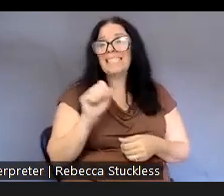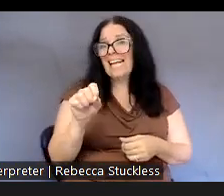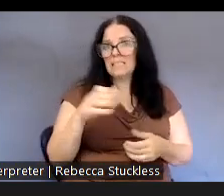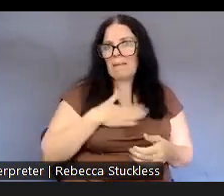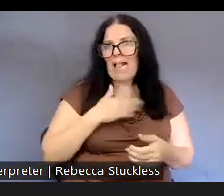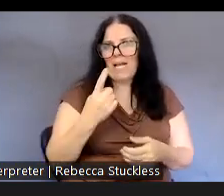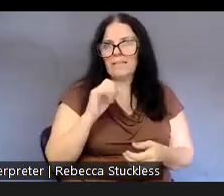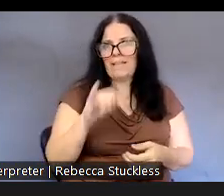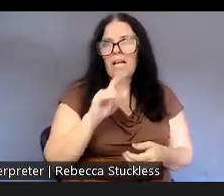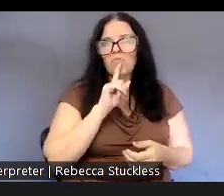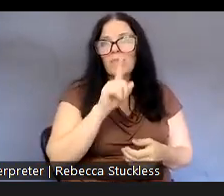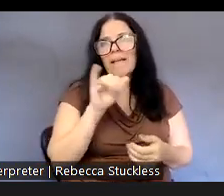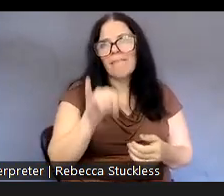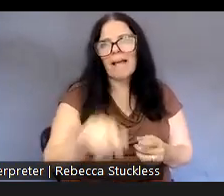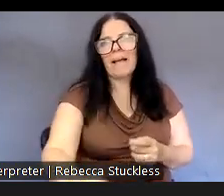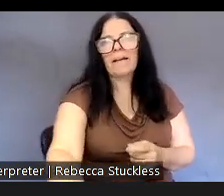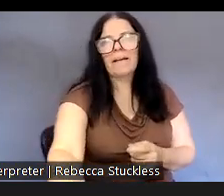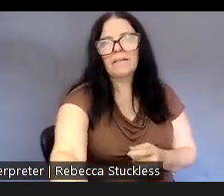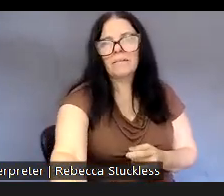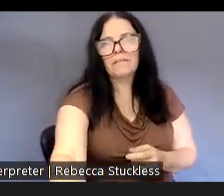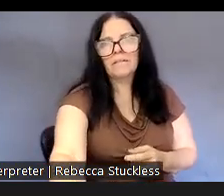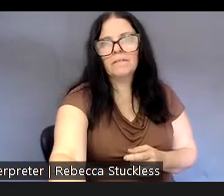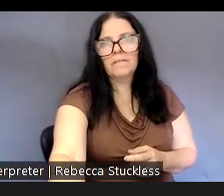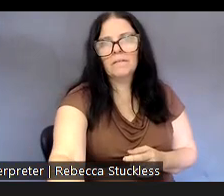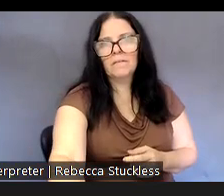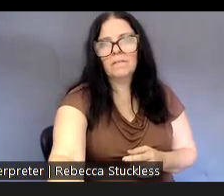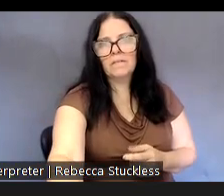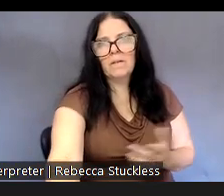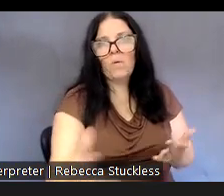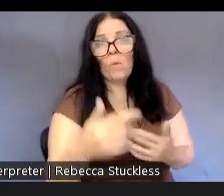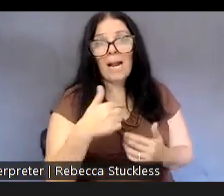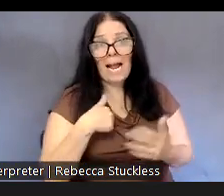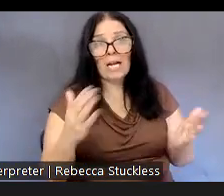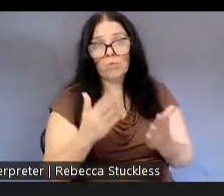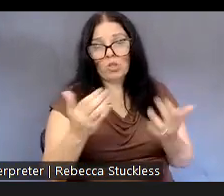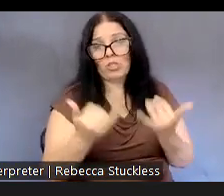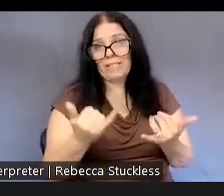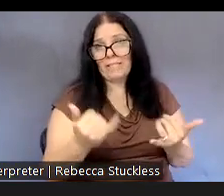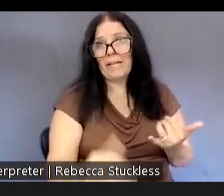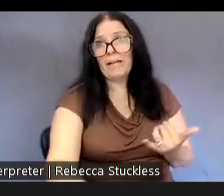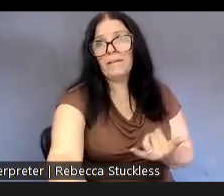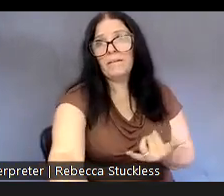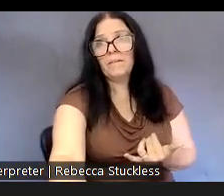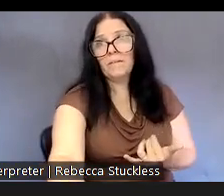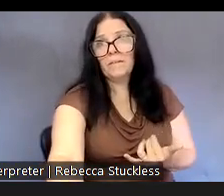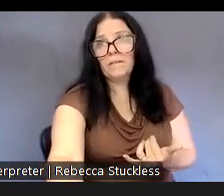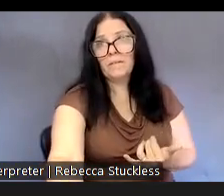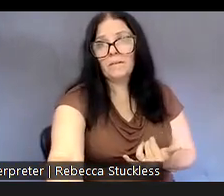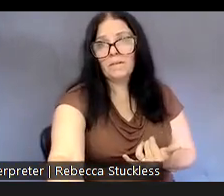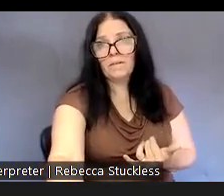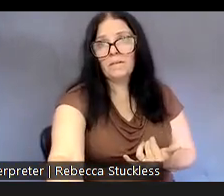that's really what I'm encouraging today. I think